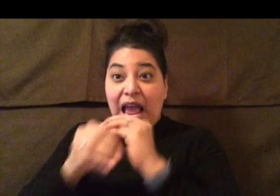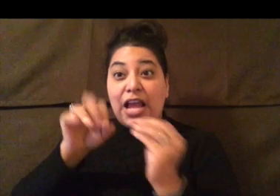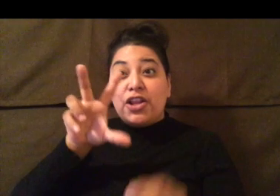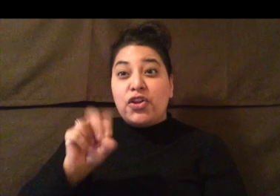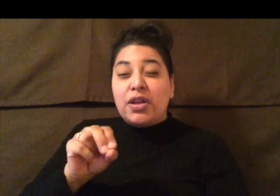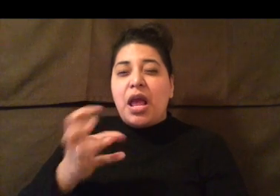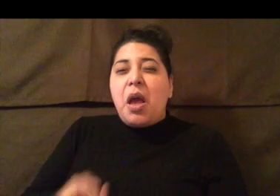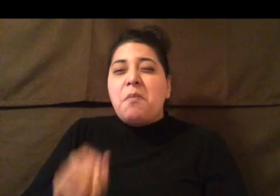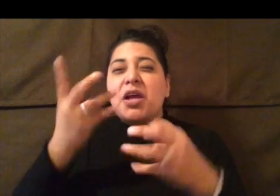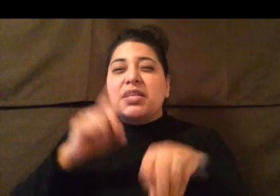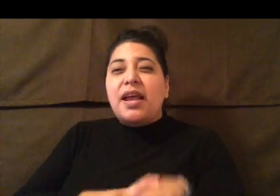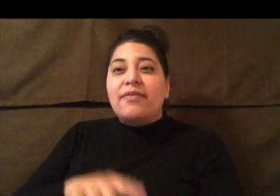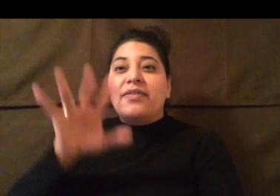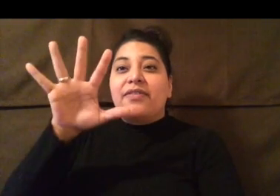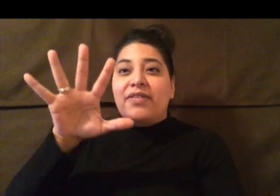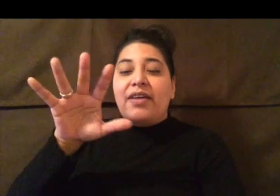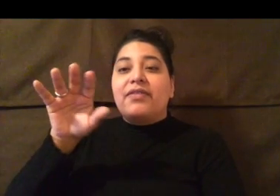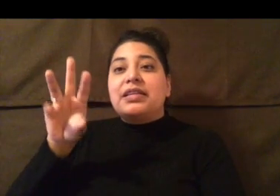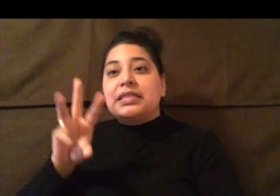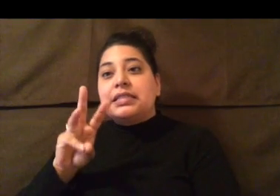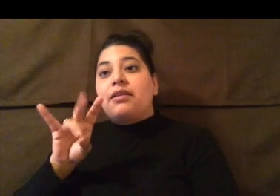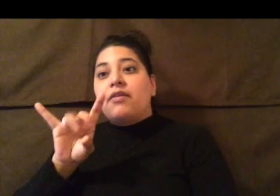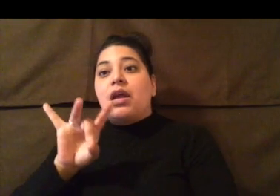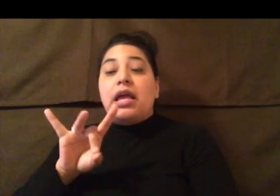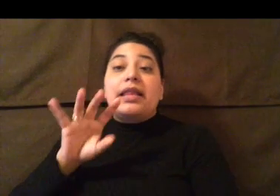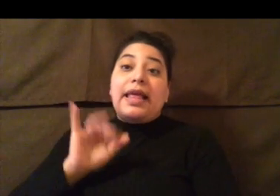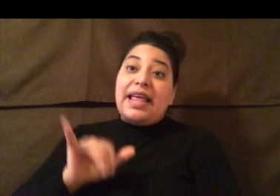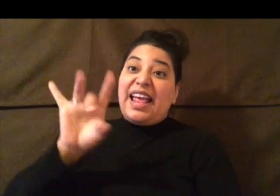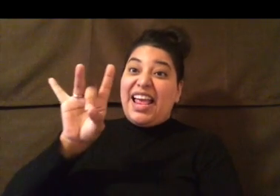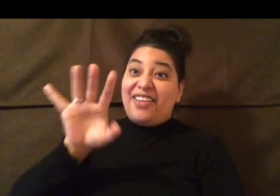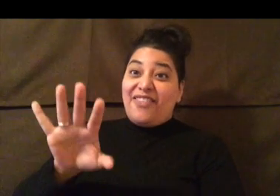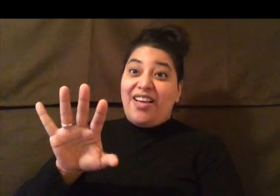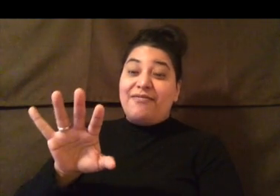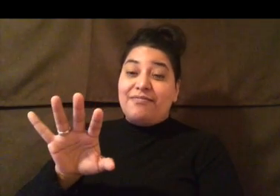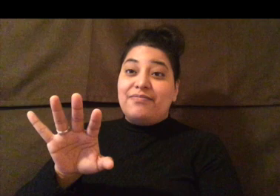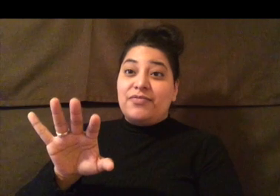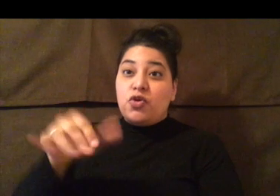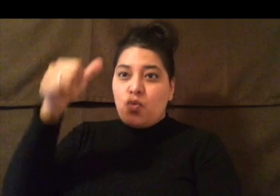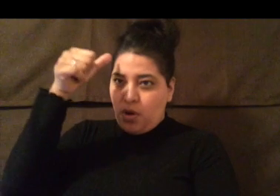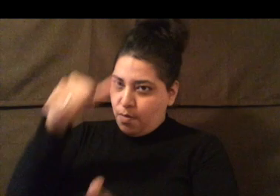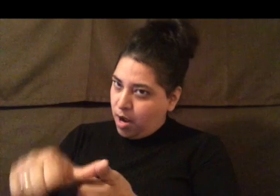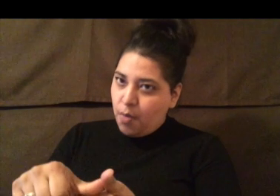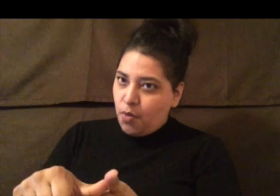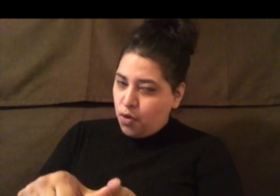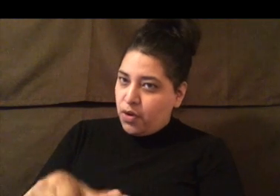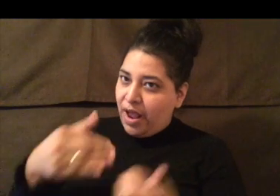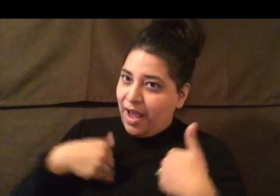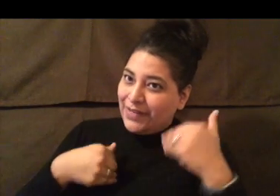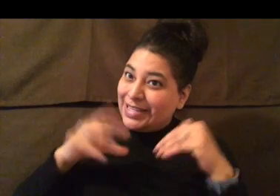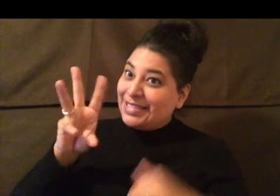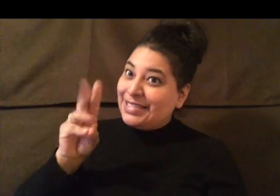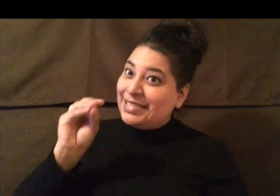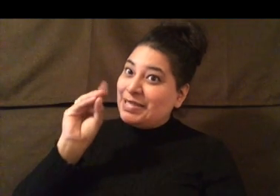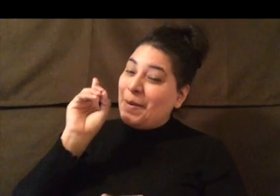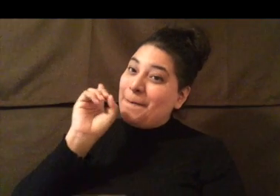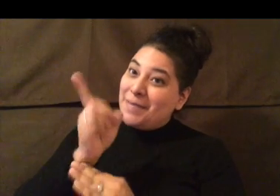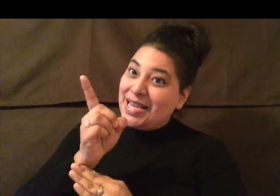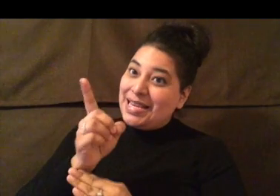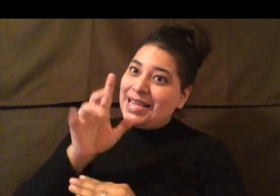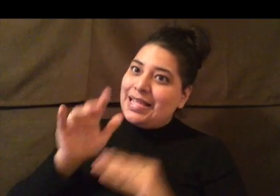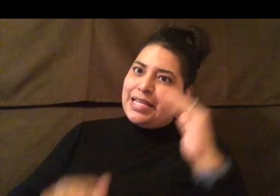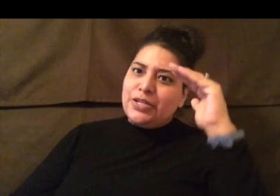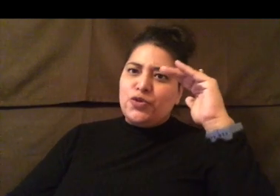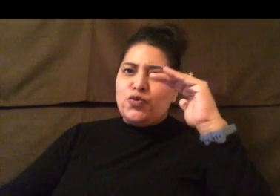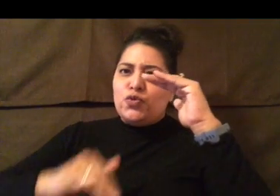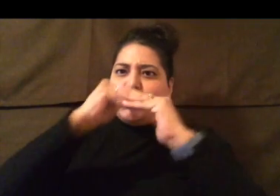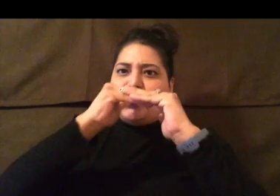55 plus 30, it's 5, 5, 6, 7, 8. That's 85. Remember, when you reach 60 minutes,